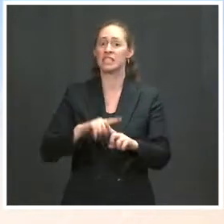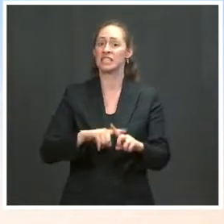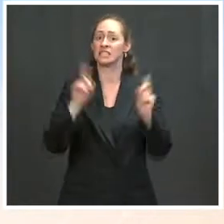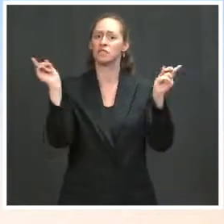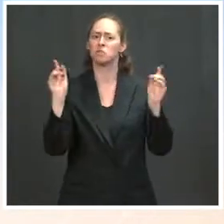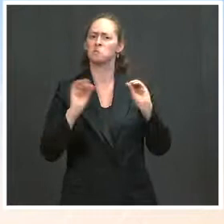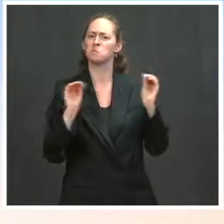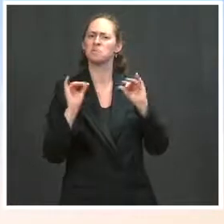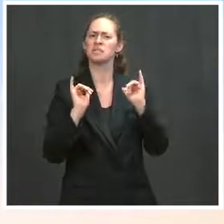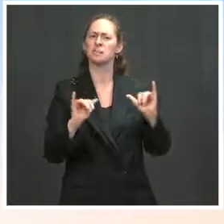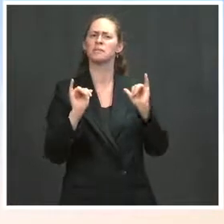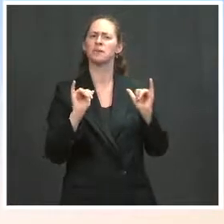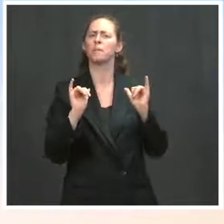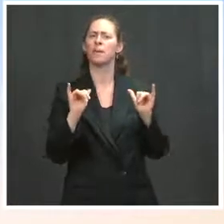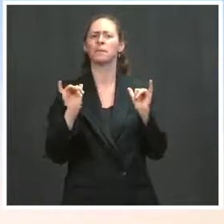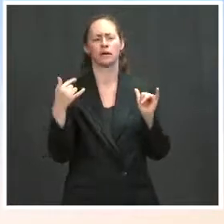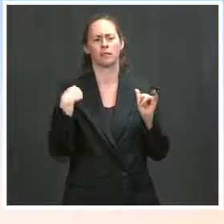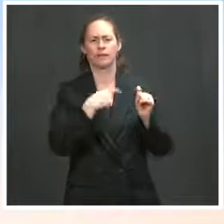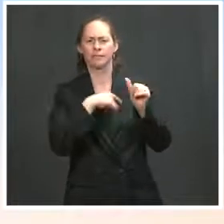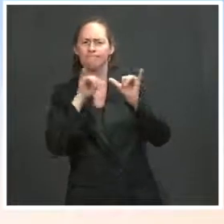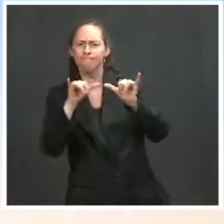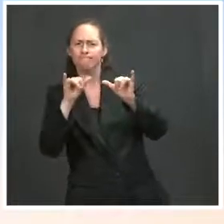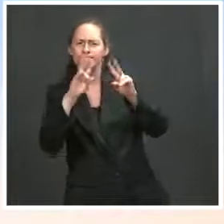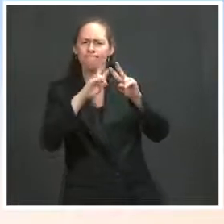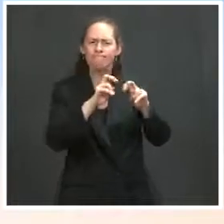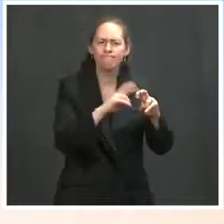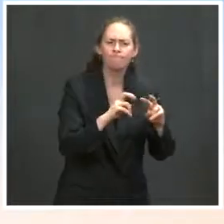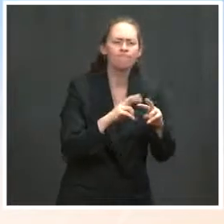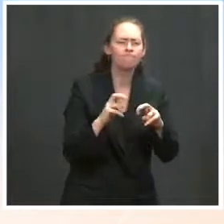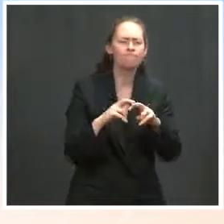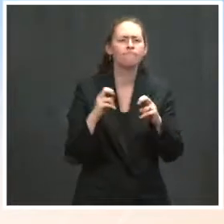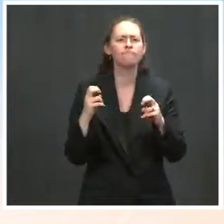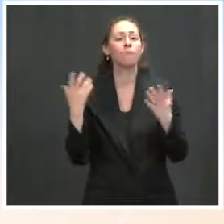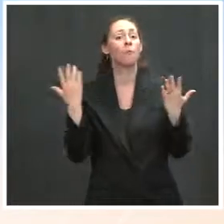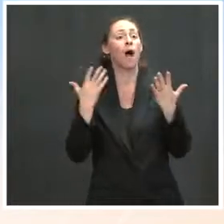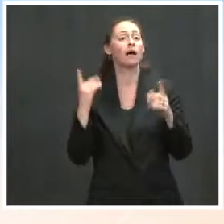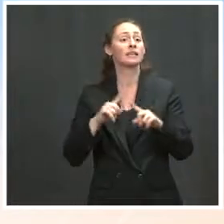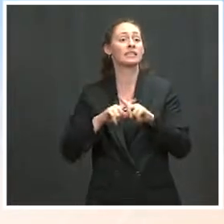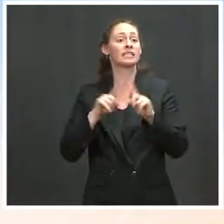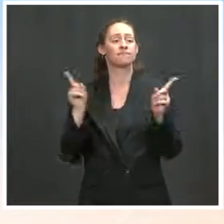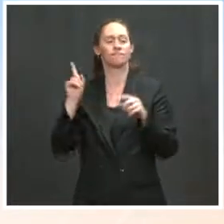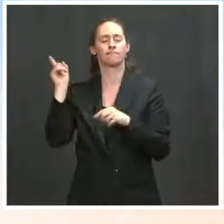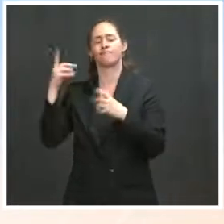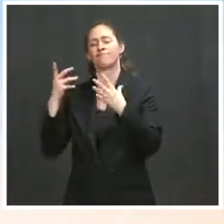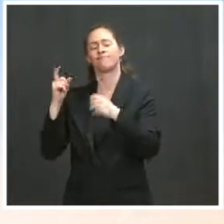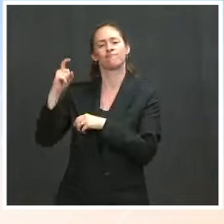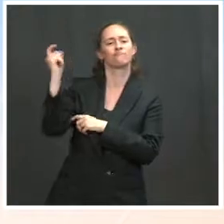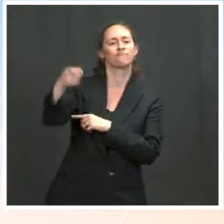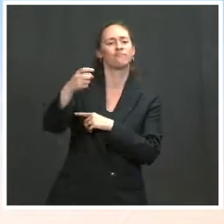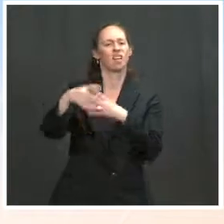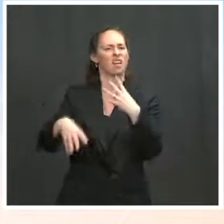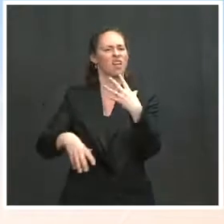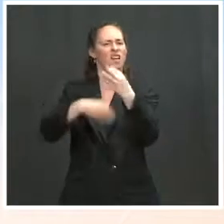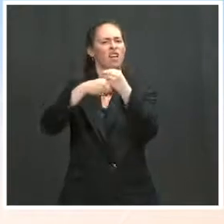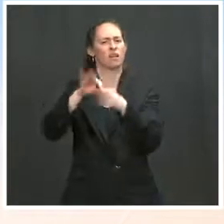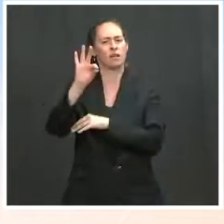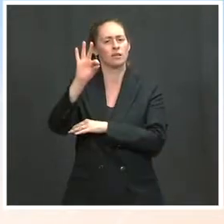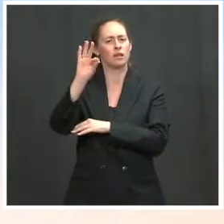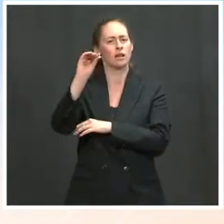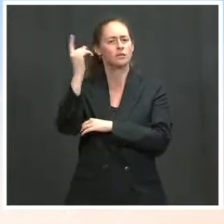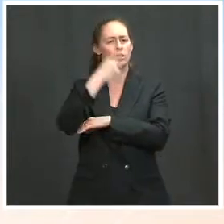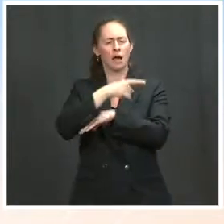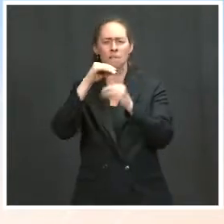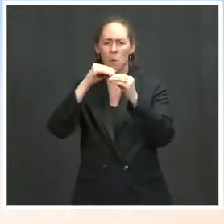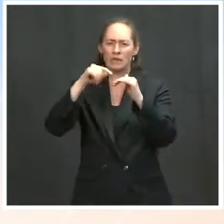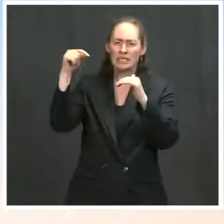something, like I said, that's been ongoing. What has changed is he wants to give another 90 days to dig a little deeper, to double down. IC